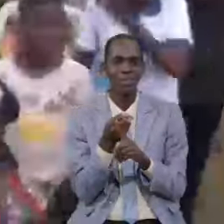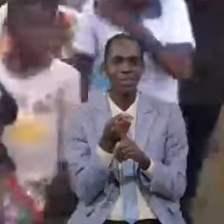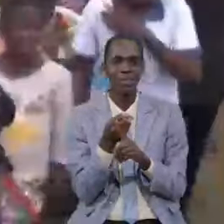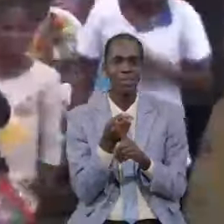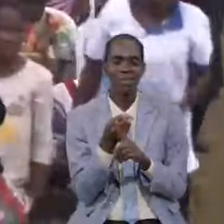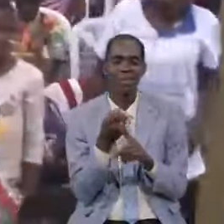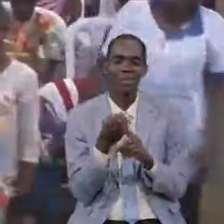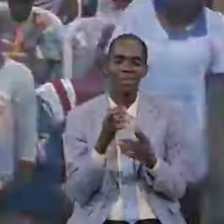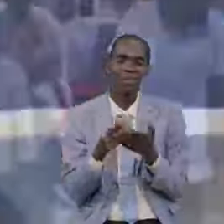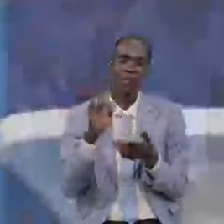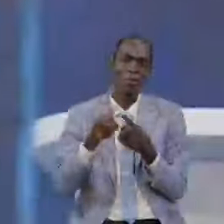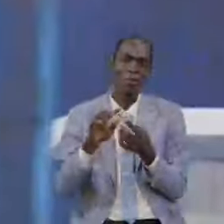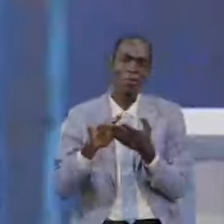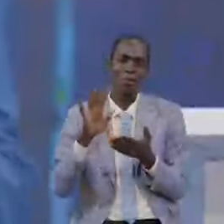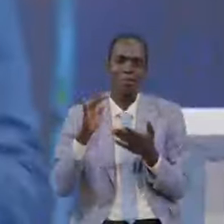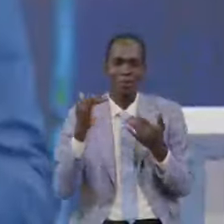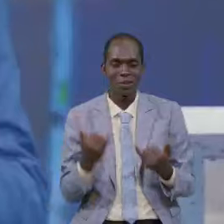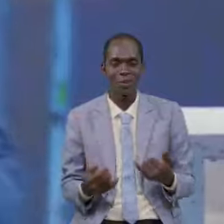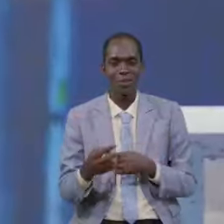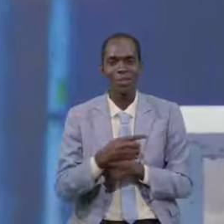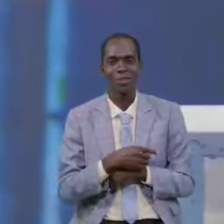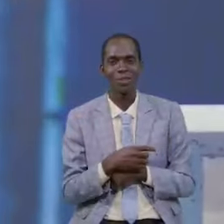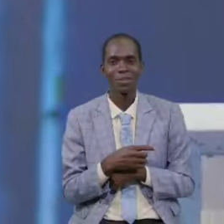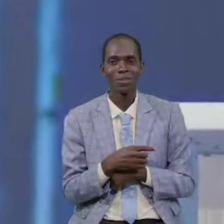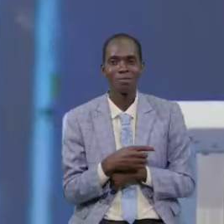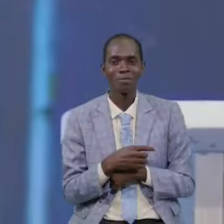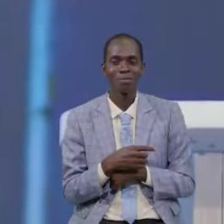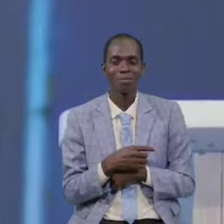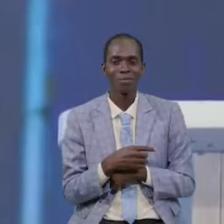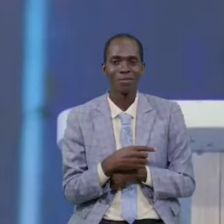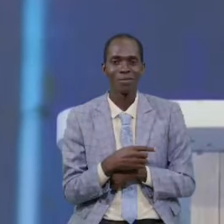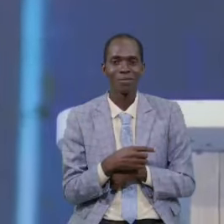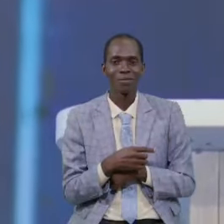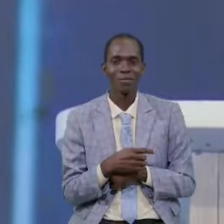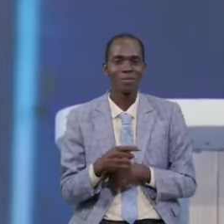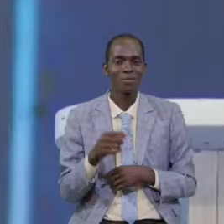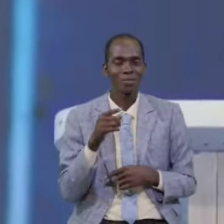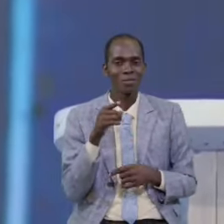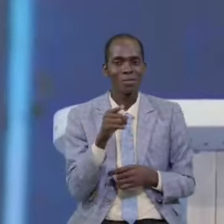Today, you'll mark the day down in your life.